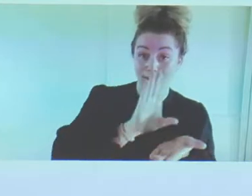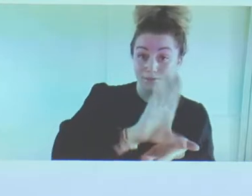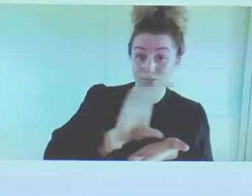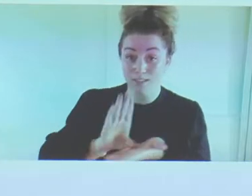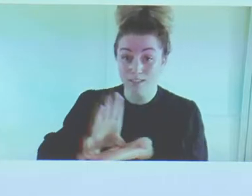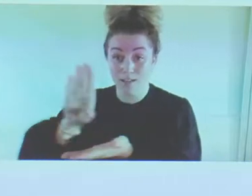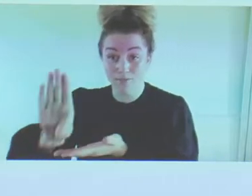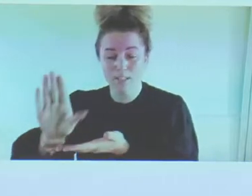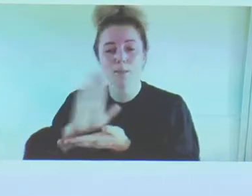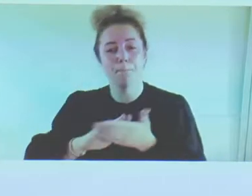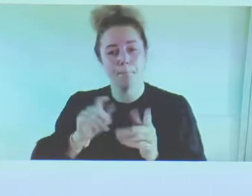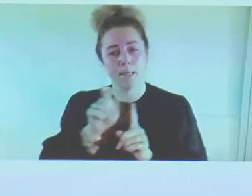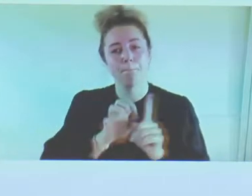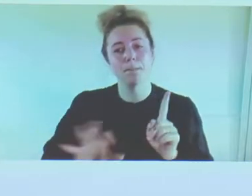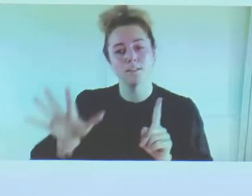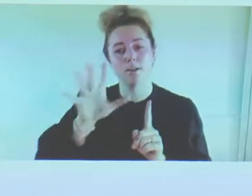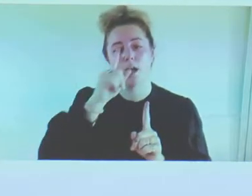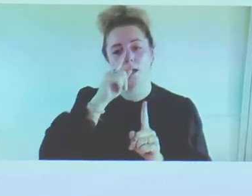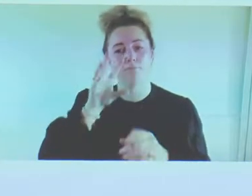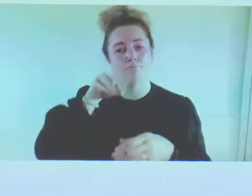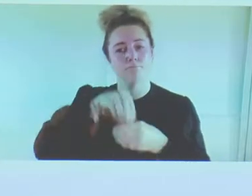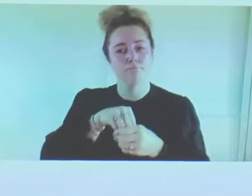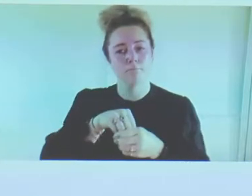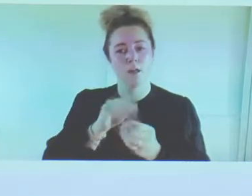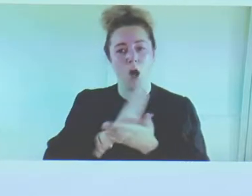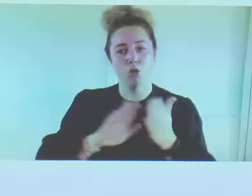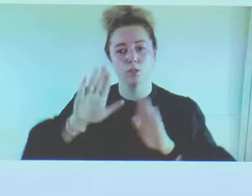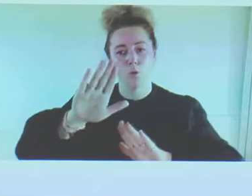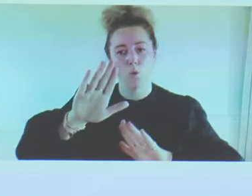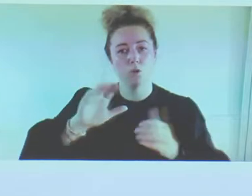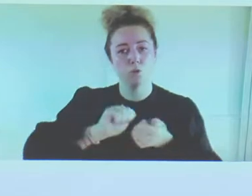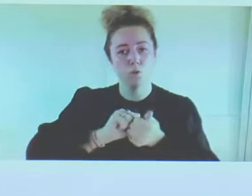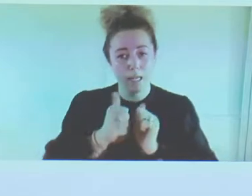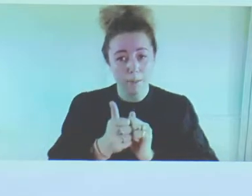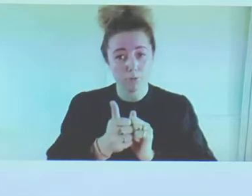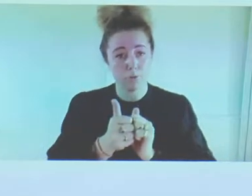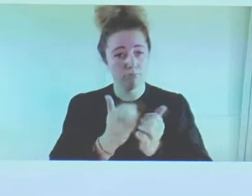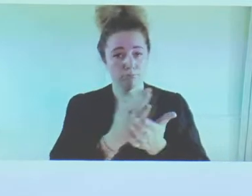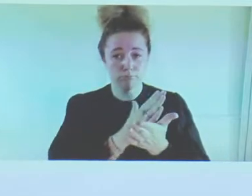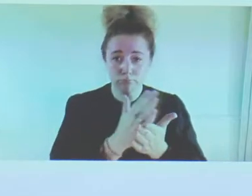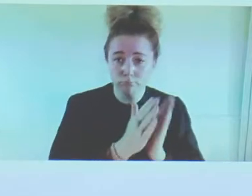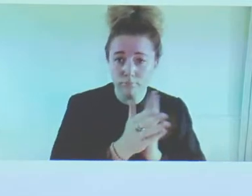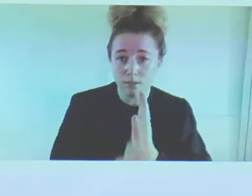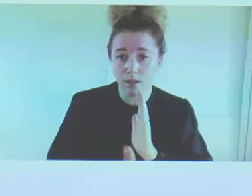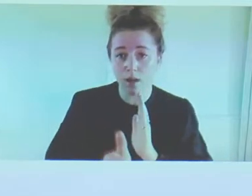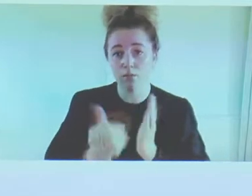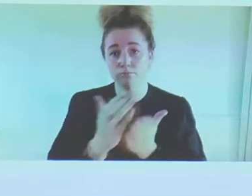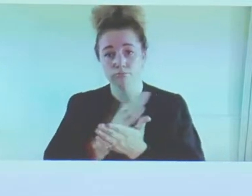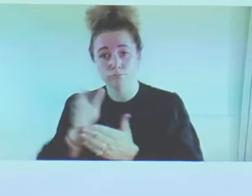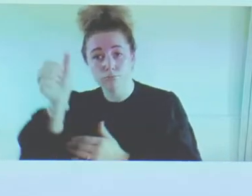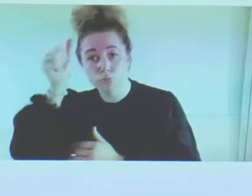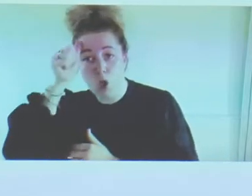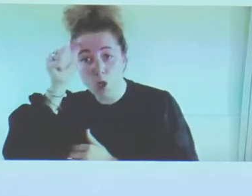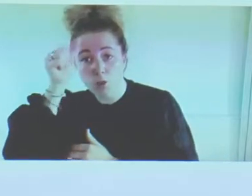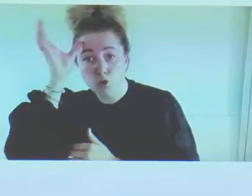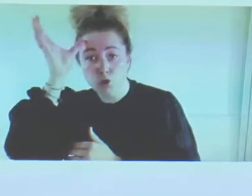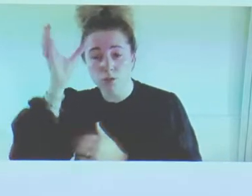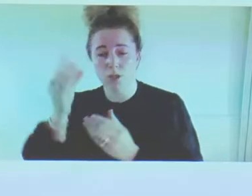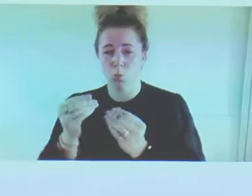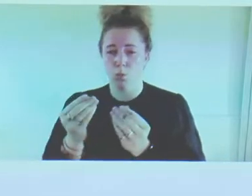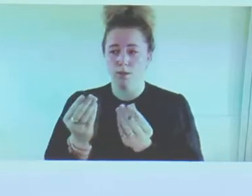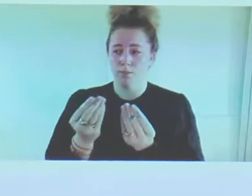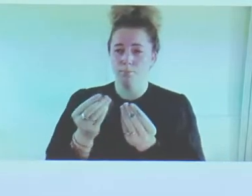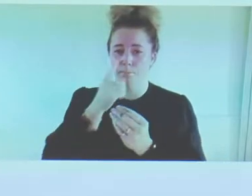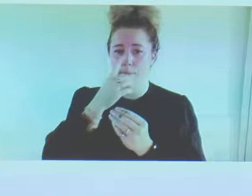Pacifica artists in aotearoa to collaborate and share skills and knowledge with fellow creatives in the